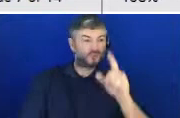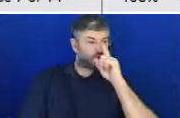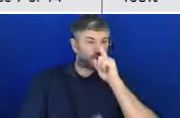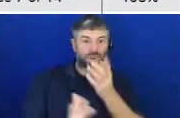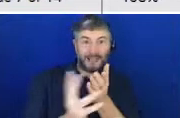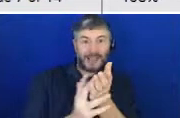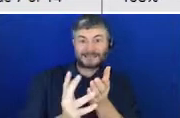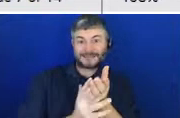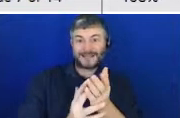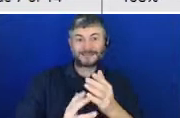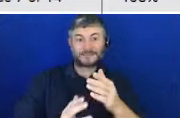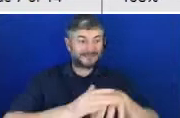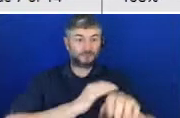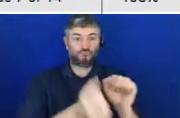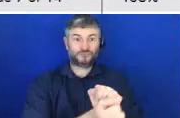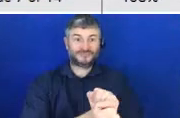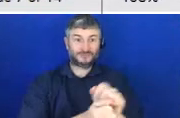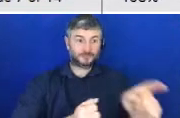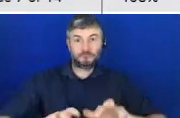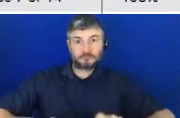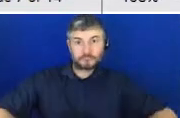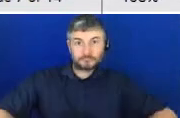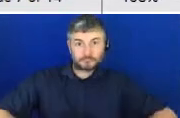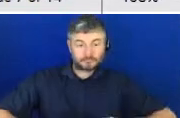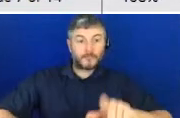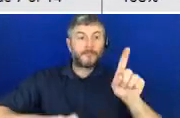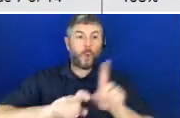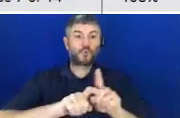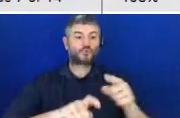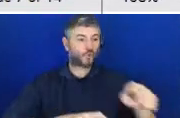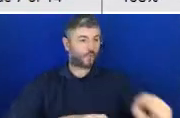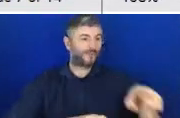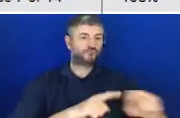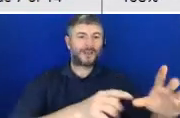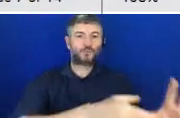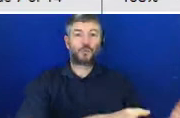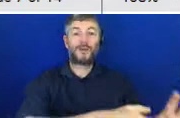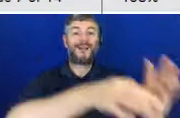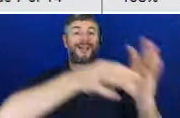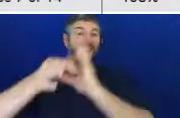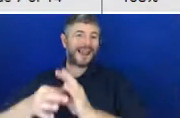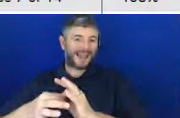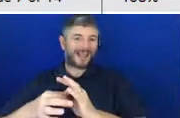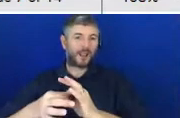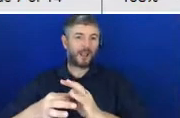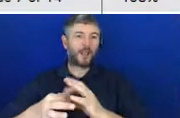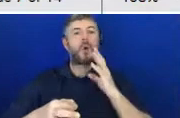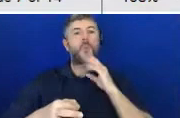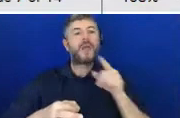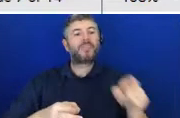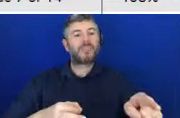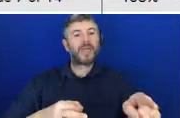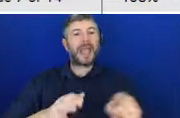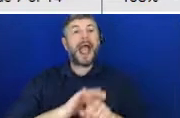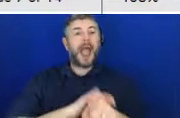whilst they're inside. But what we try to do is link it with the things that they can actually access when they come through the